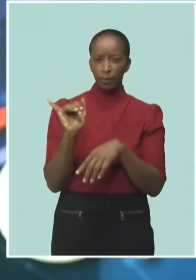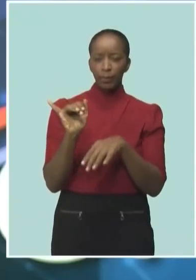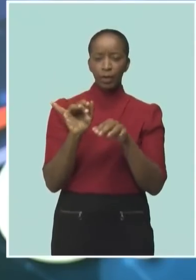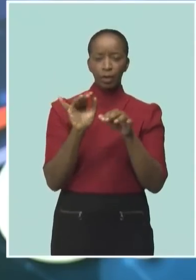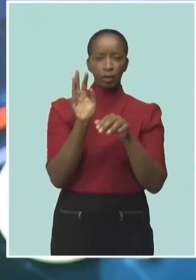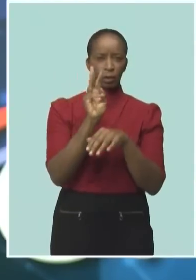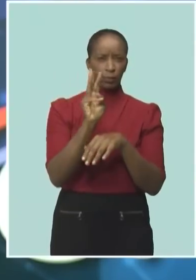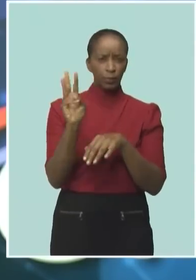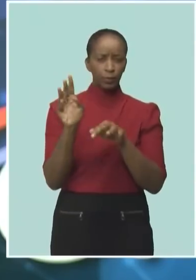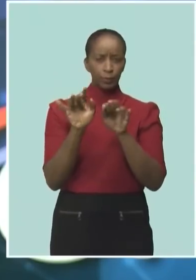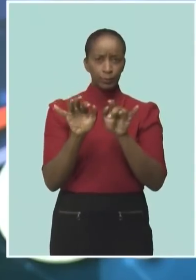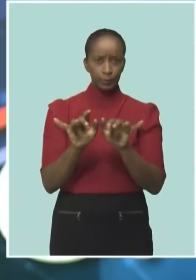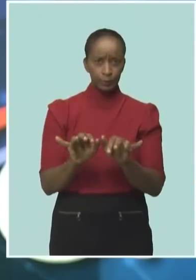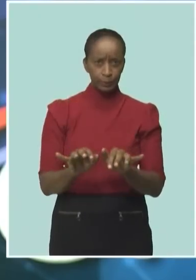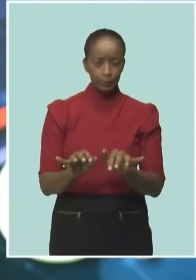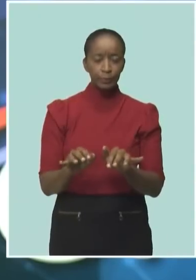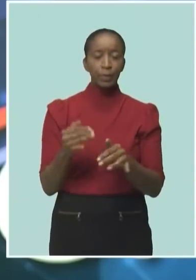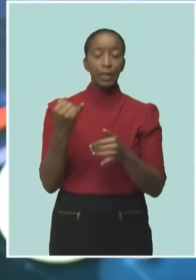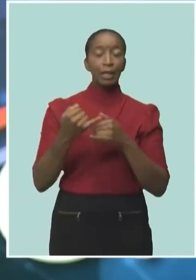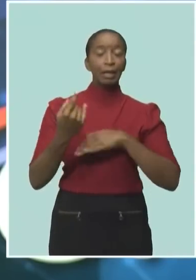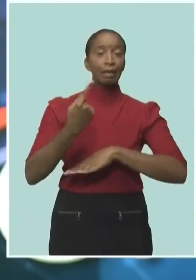until June the 24th.